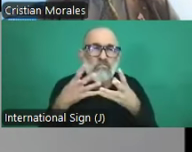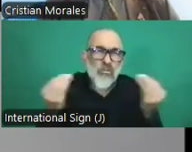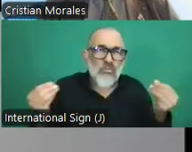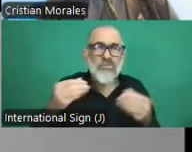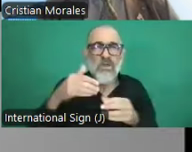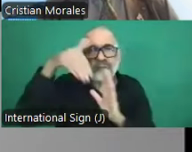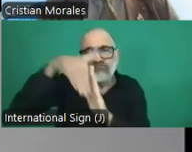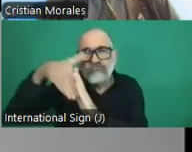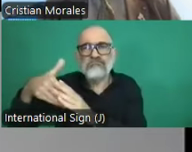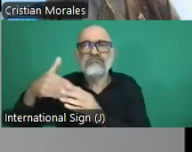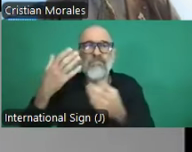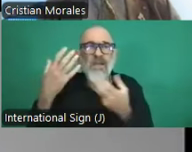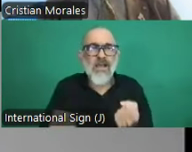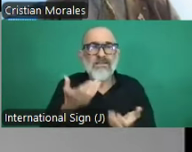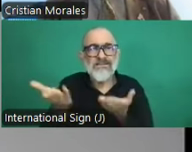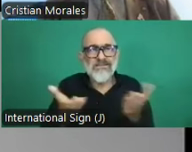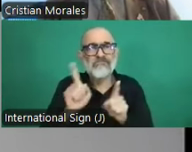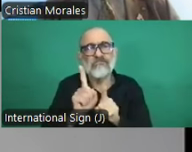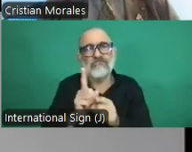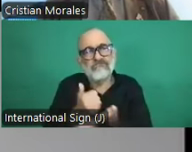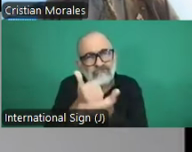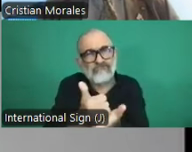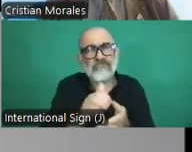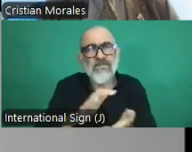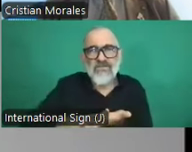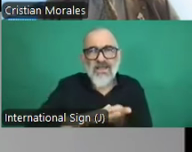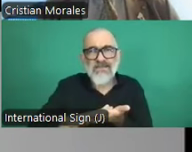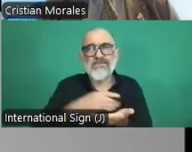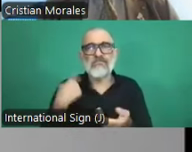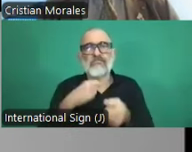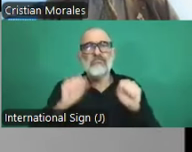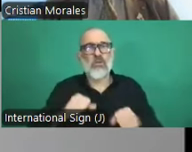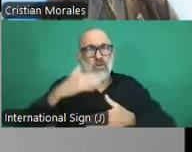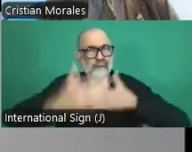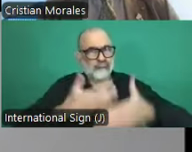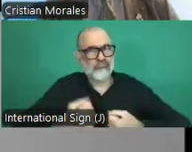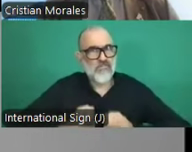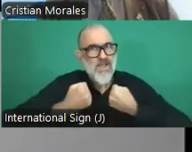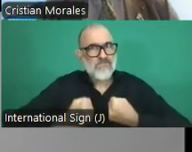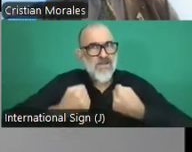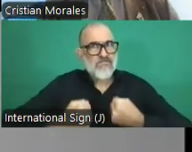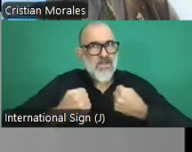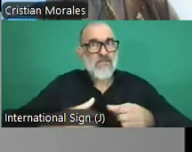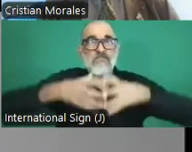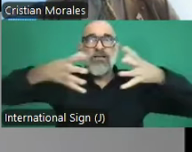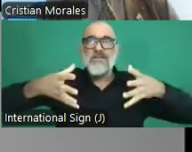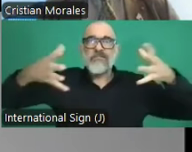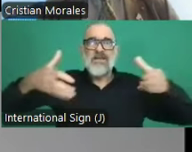and comprehensive system that meets the health needs of the entire